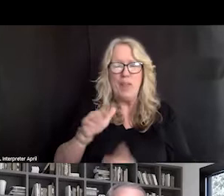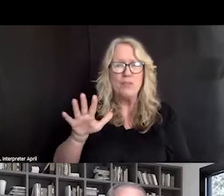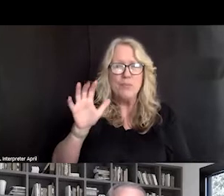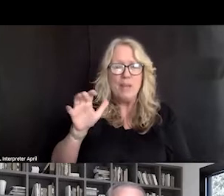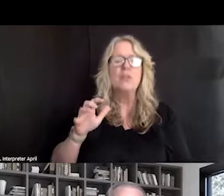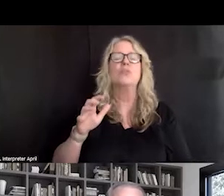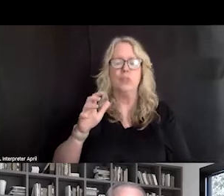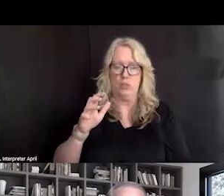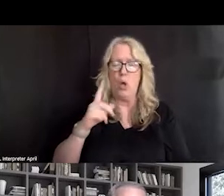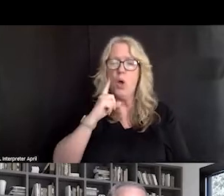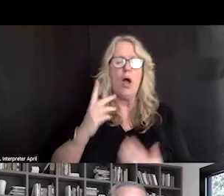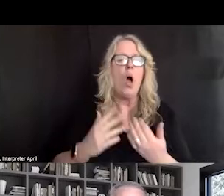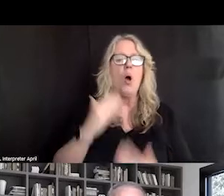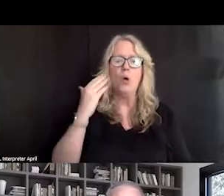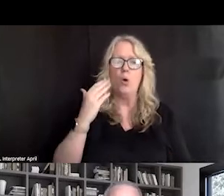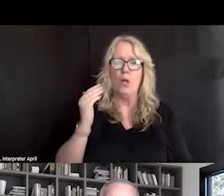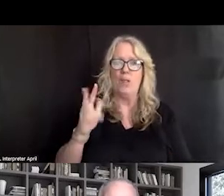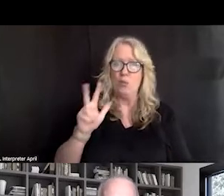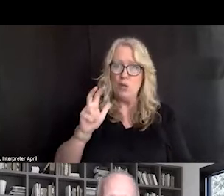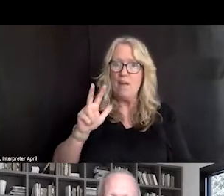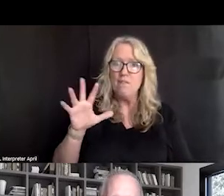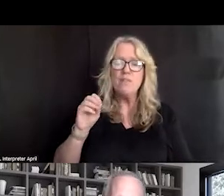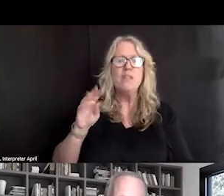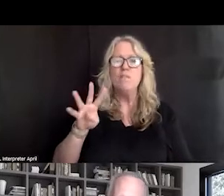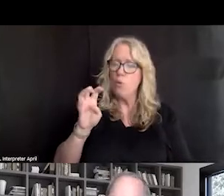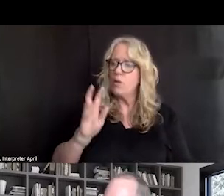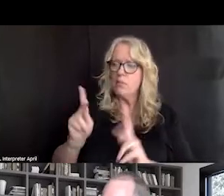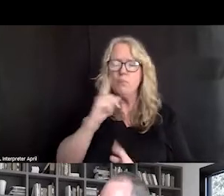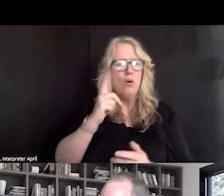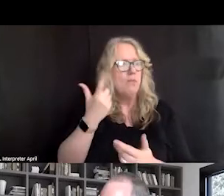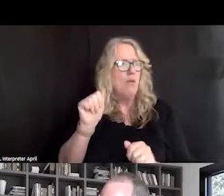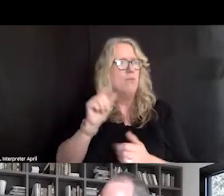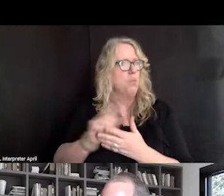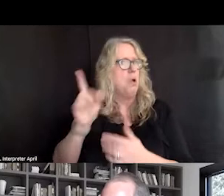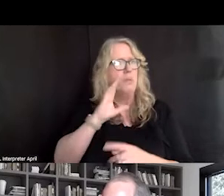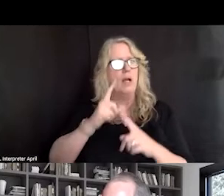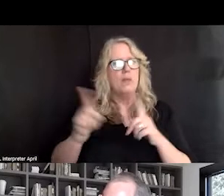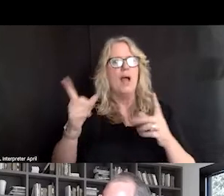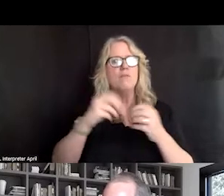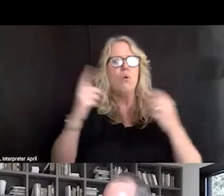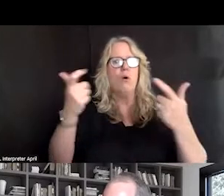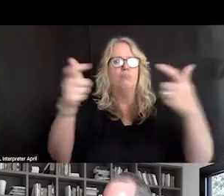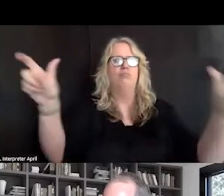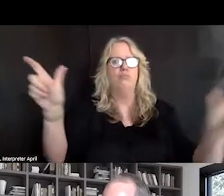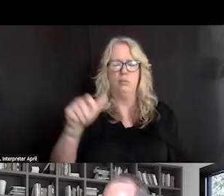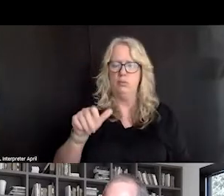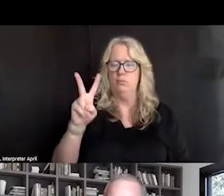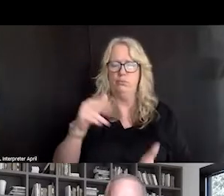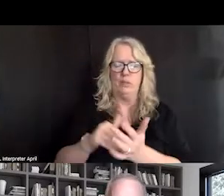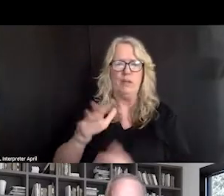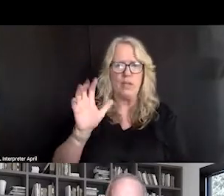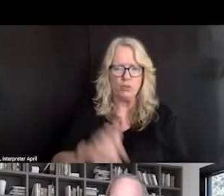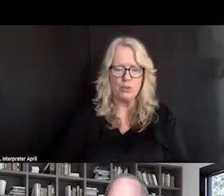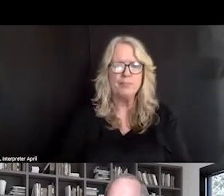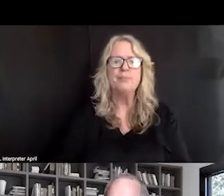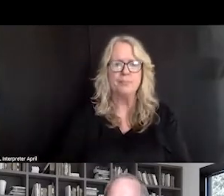while there's nearly 350 to 400 of you in any given week, it's coming from that broader community of 2,500.